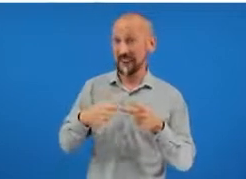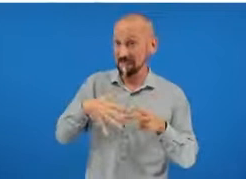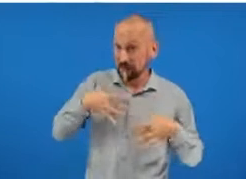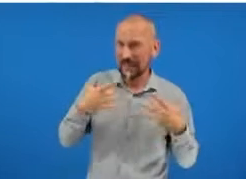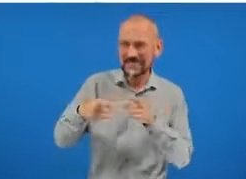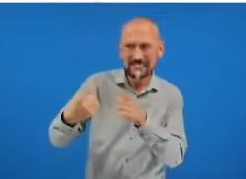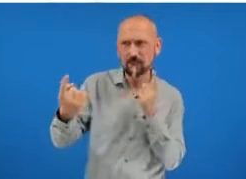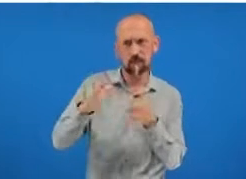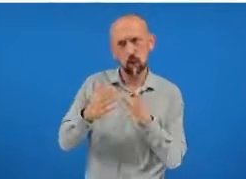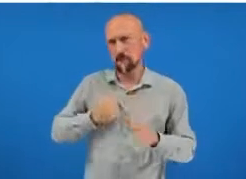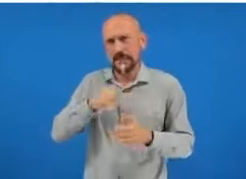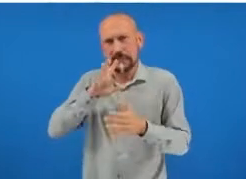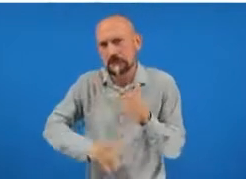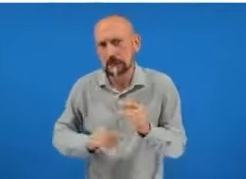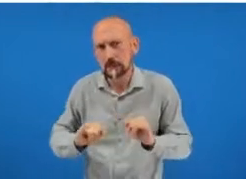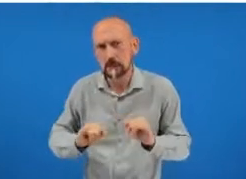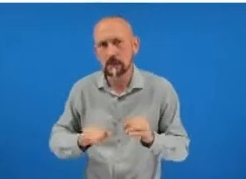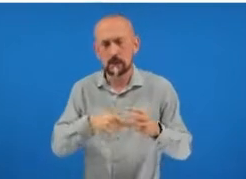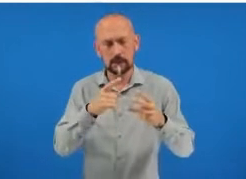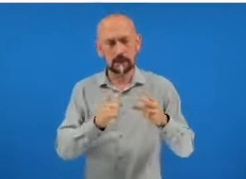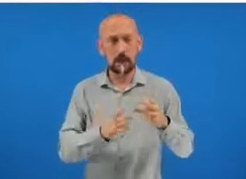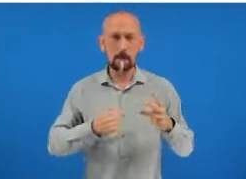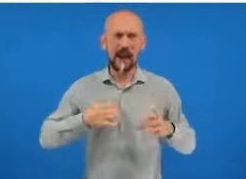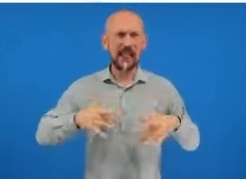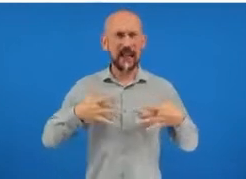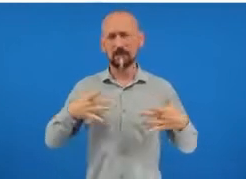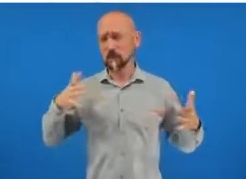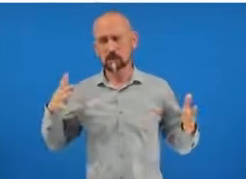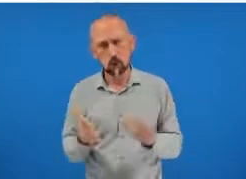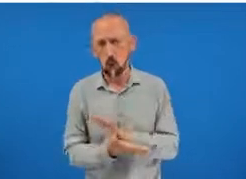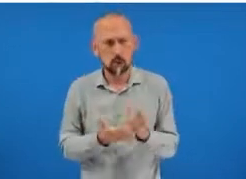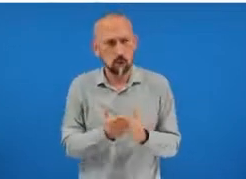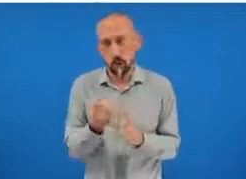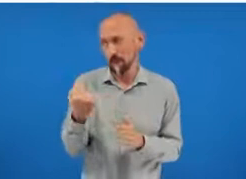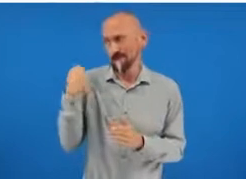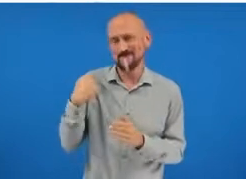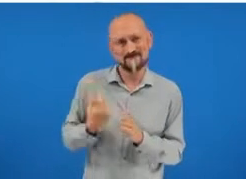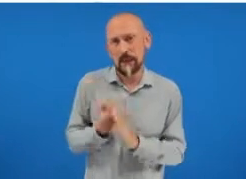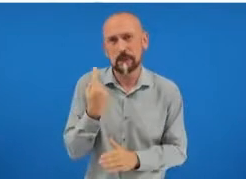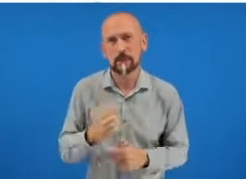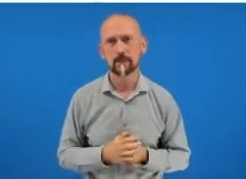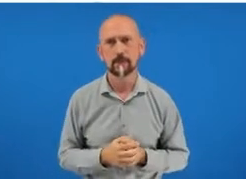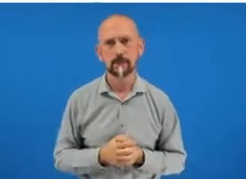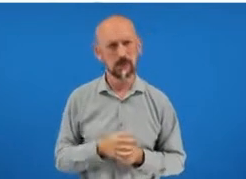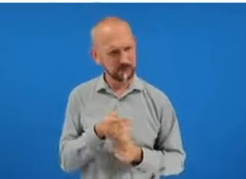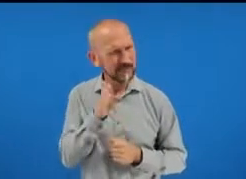been destroyed by the event. And it sounds like those are quite some difficult thoughts that you've been experiencing